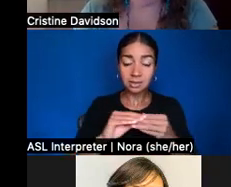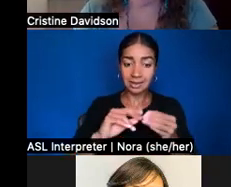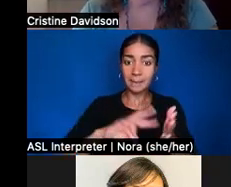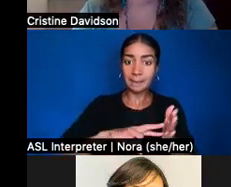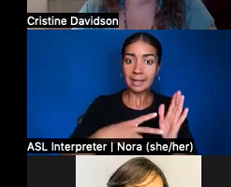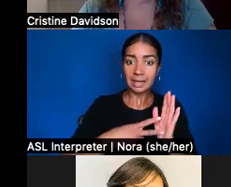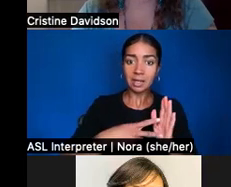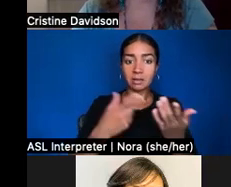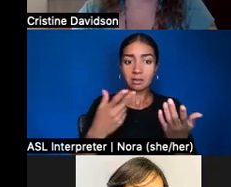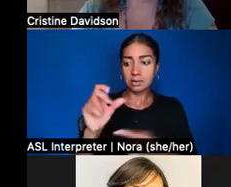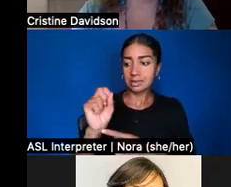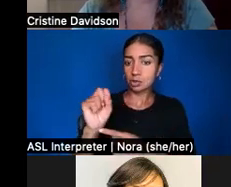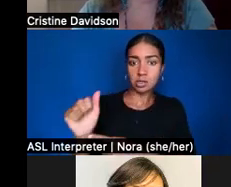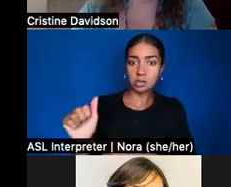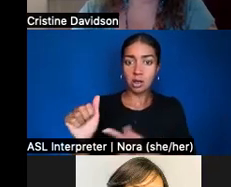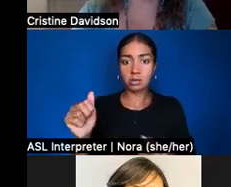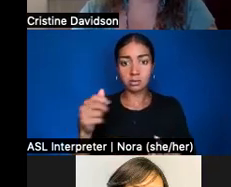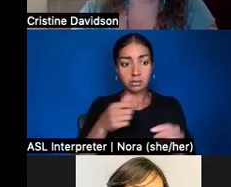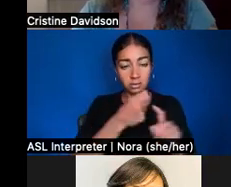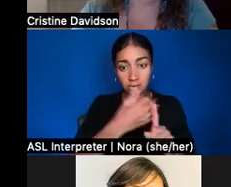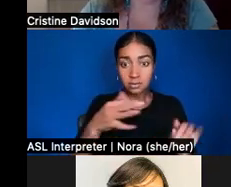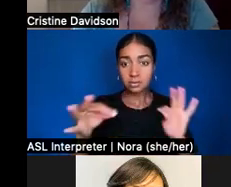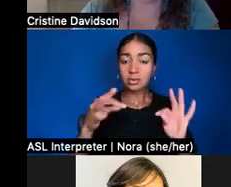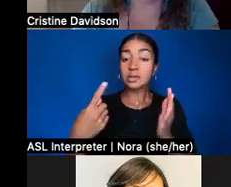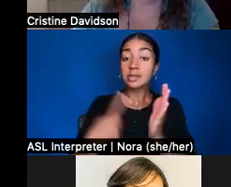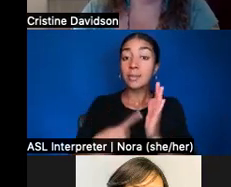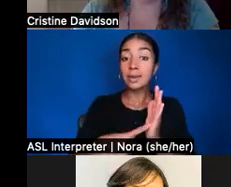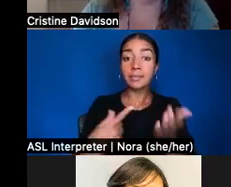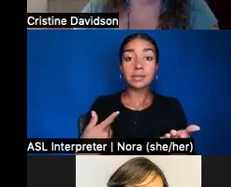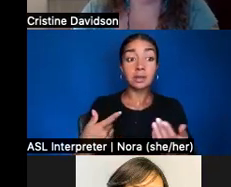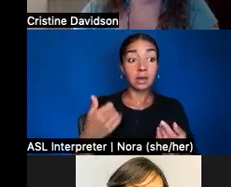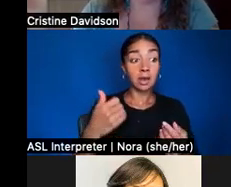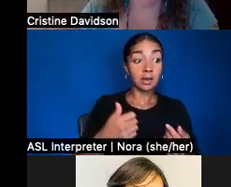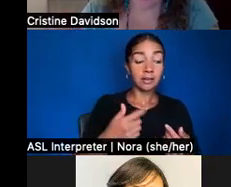times we may not even know that a crime has been committed against us. It